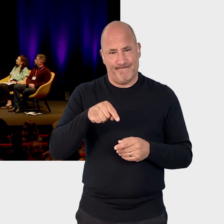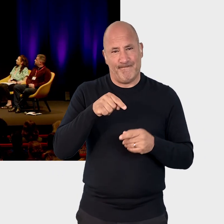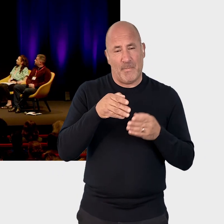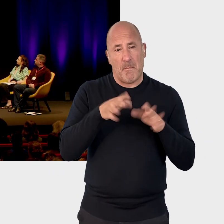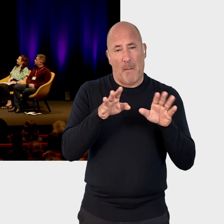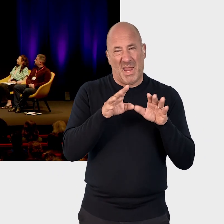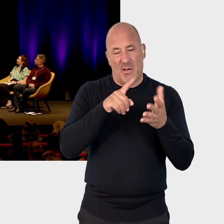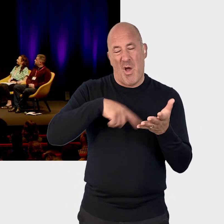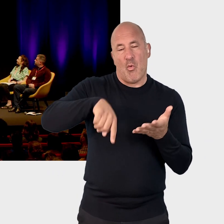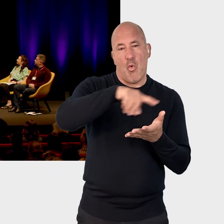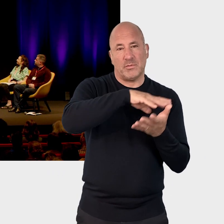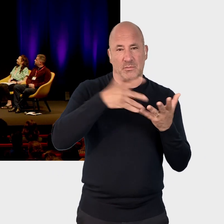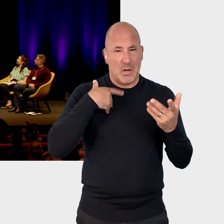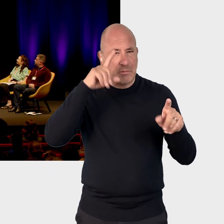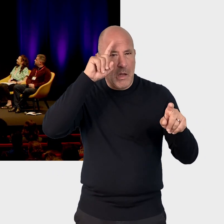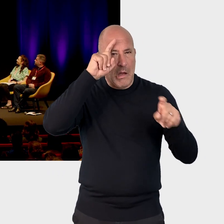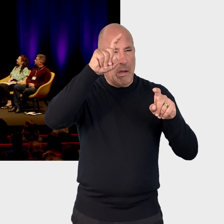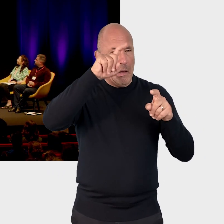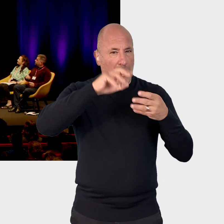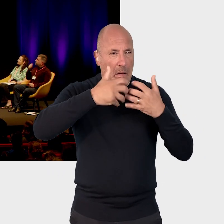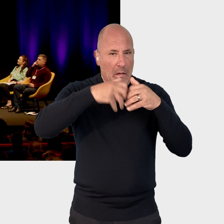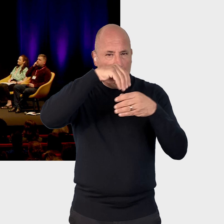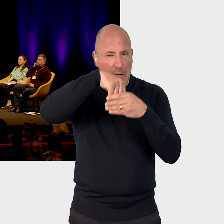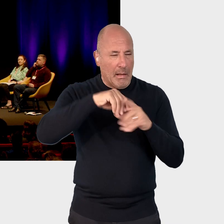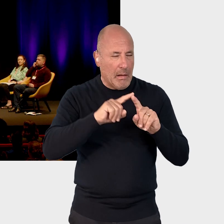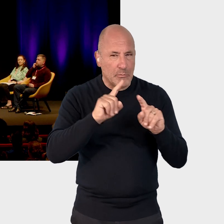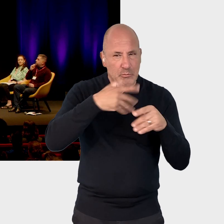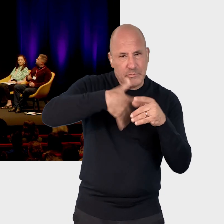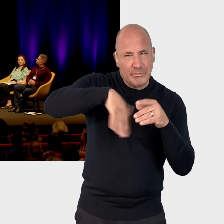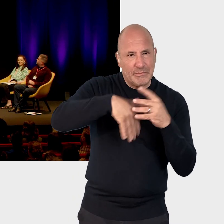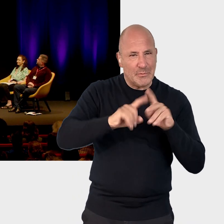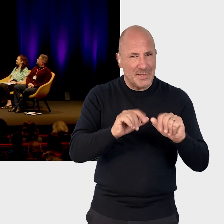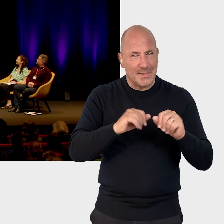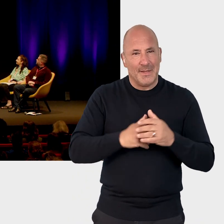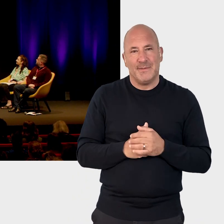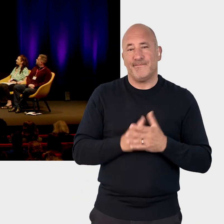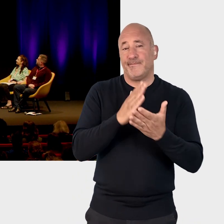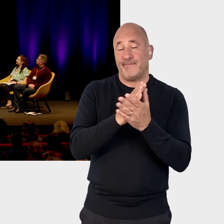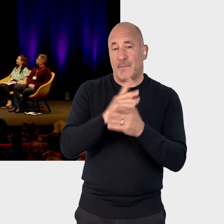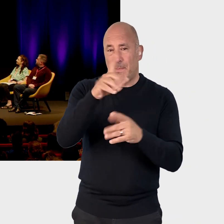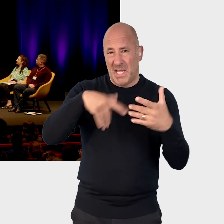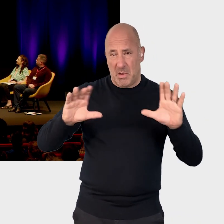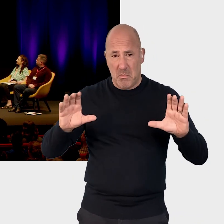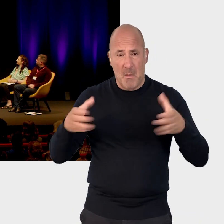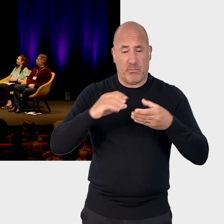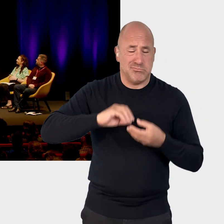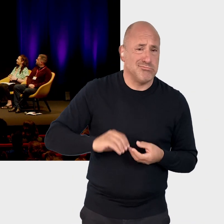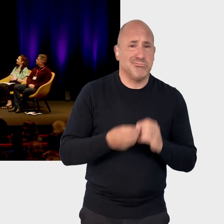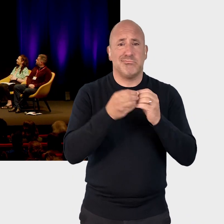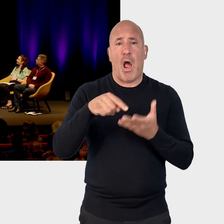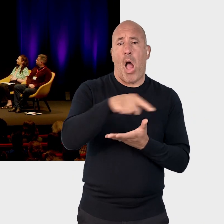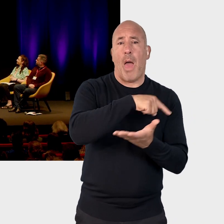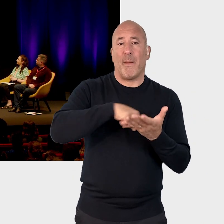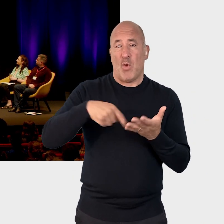Just to describe the concept and mechanics behind the show, Public Record, this is a community